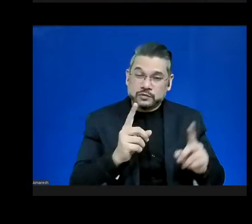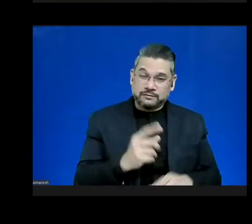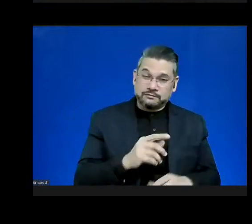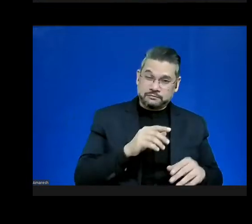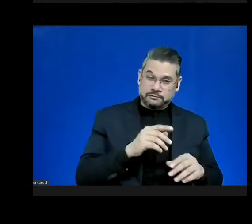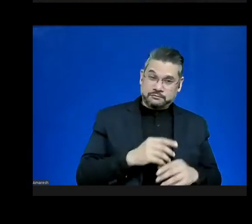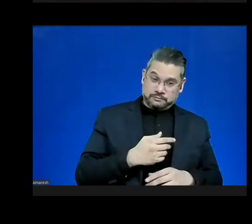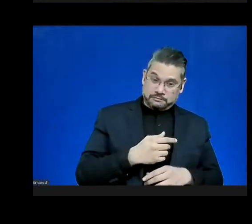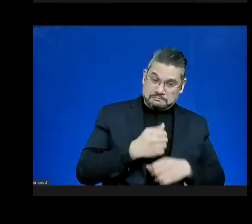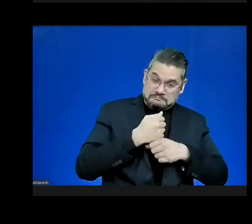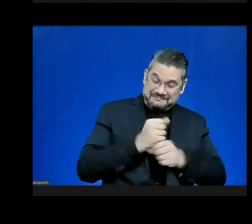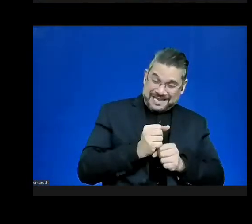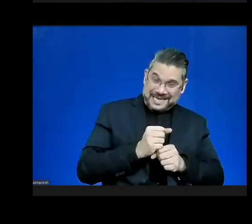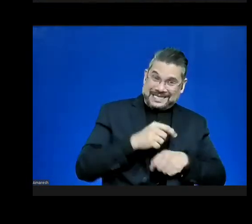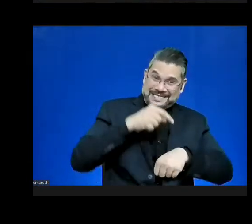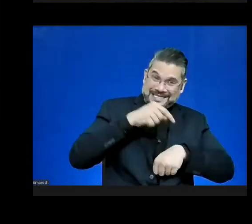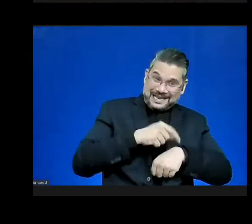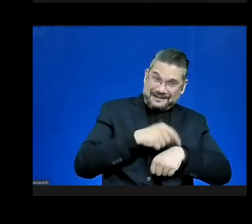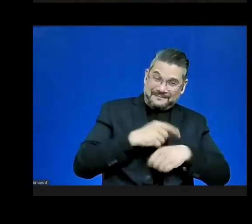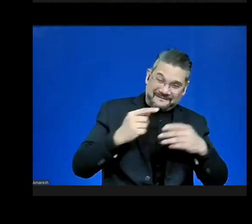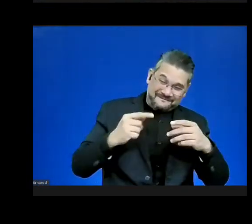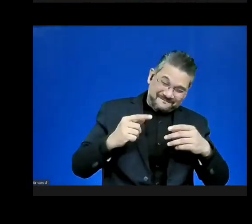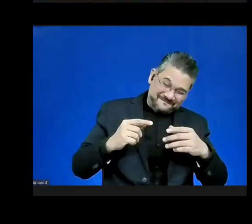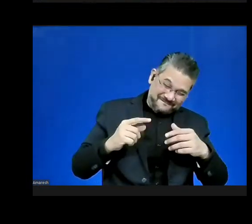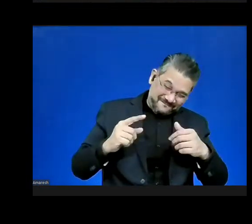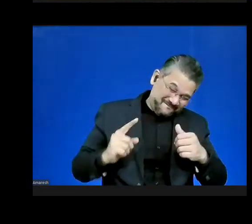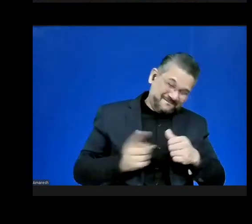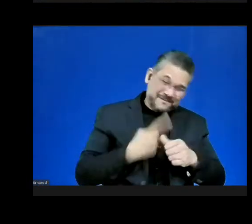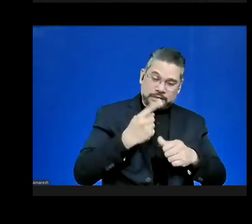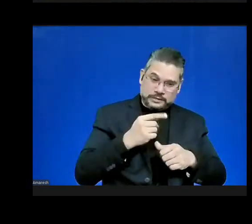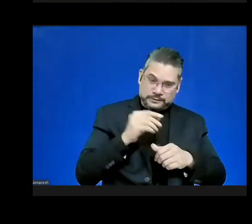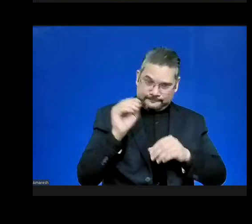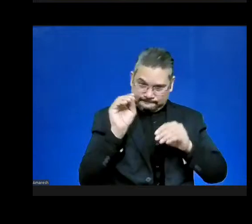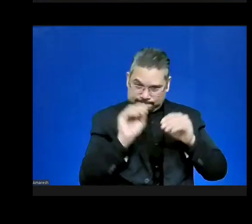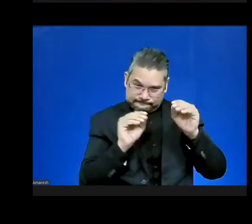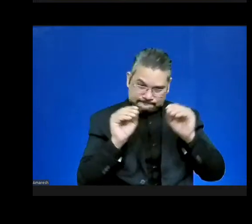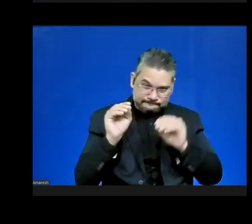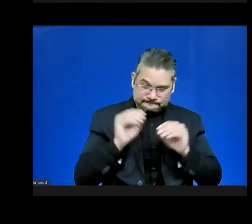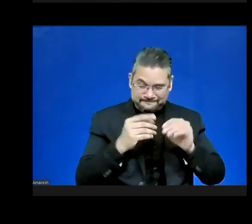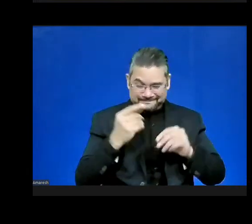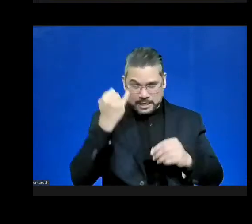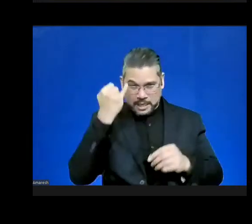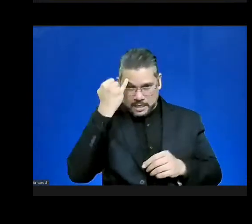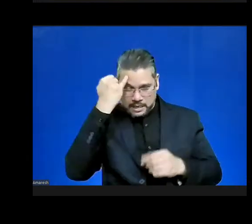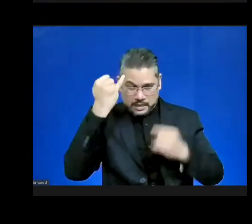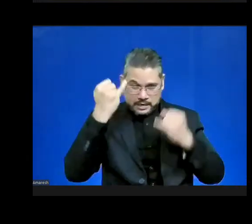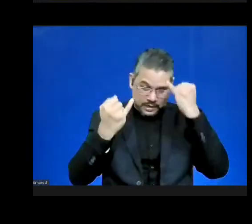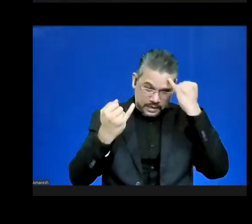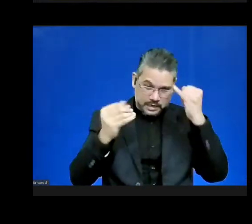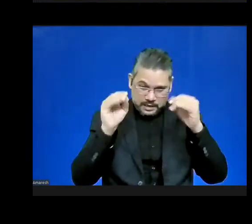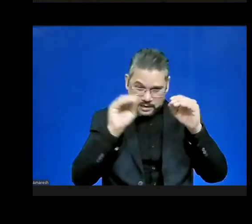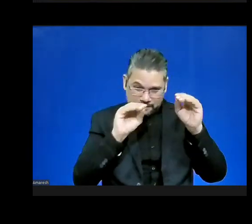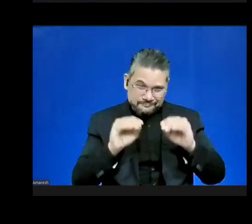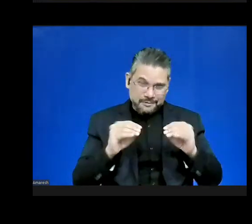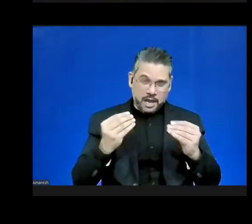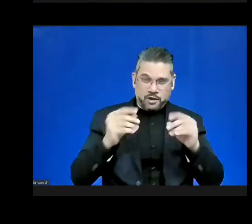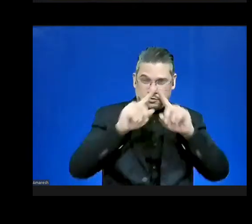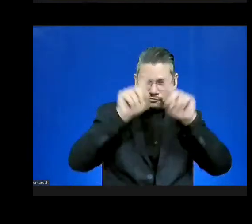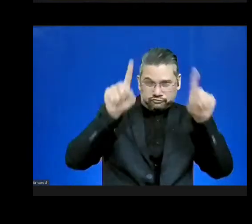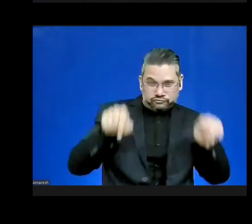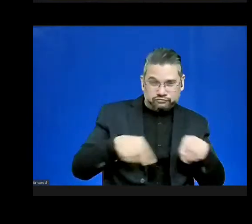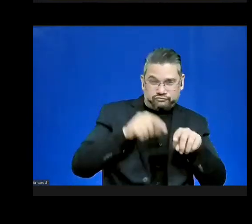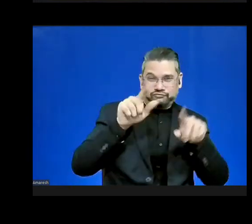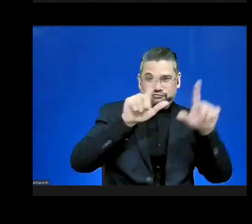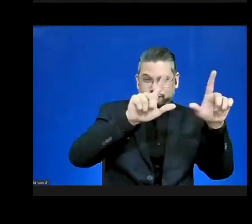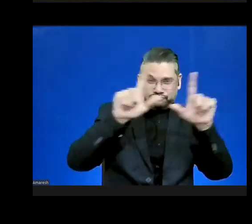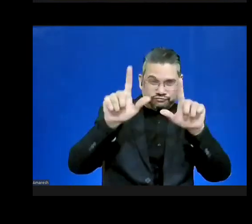while designing or means probably what means the layout or the contents or the